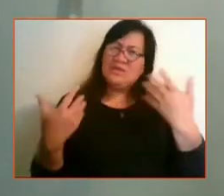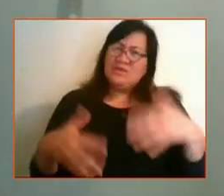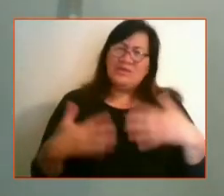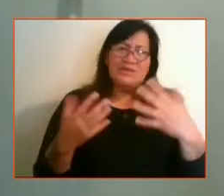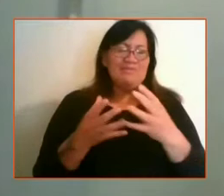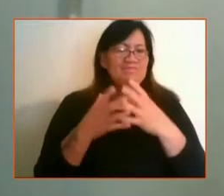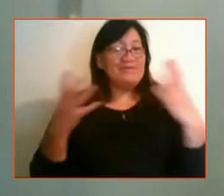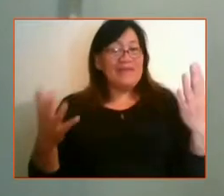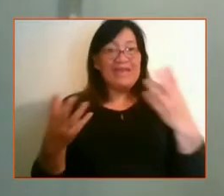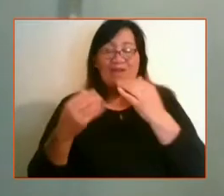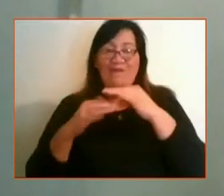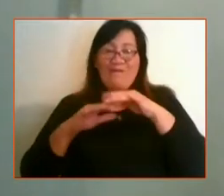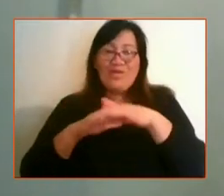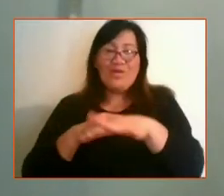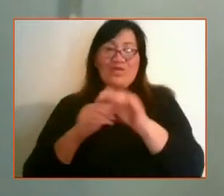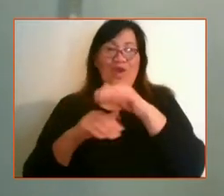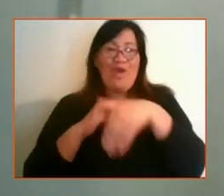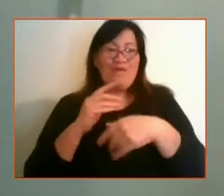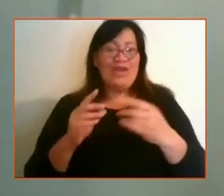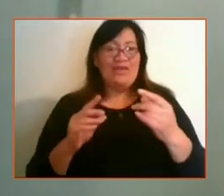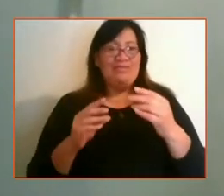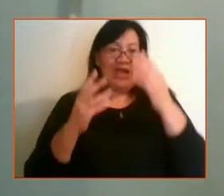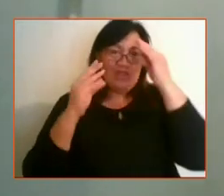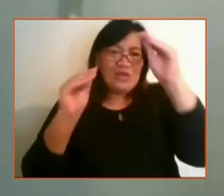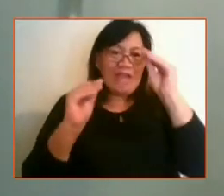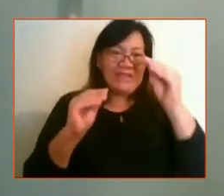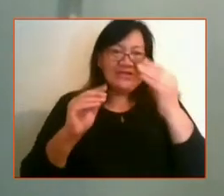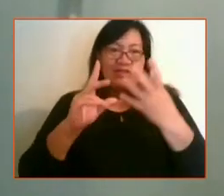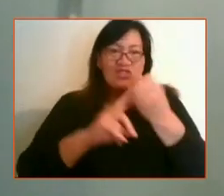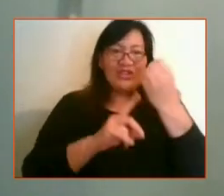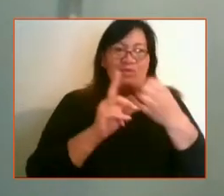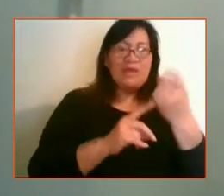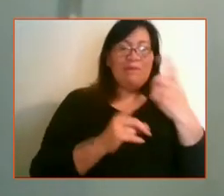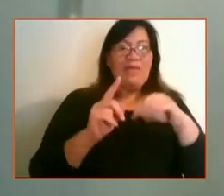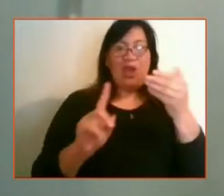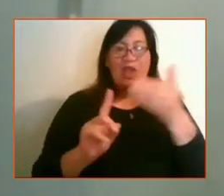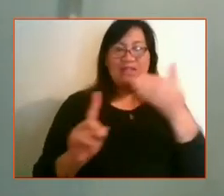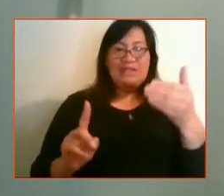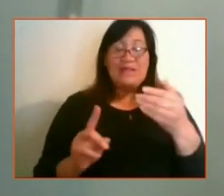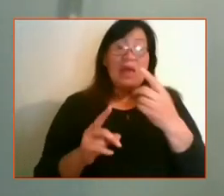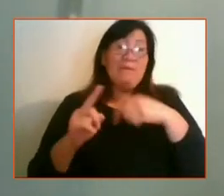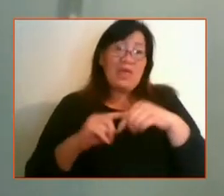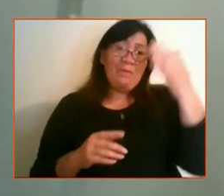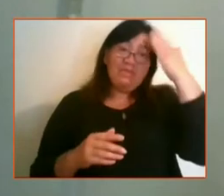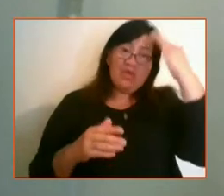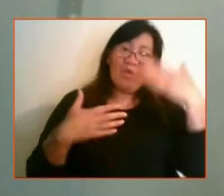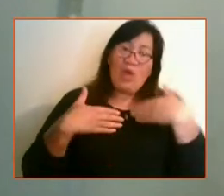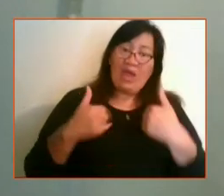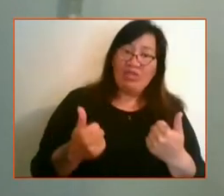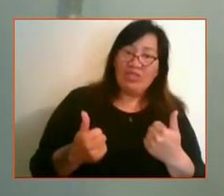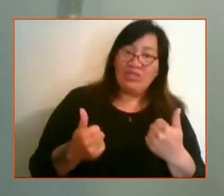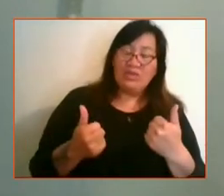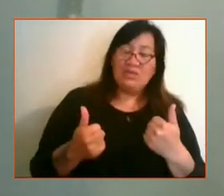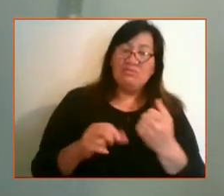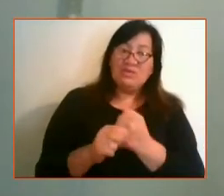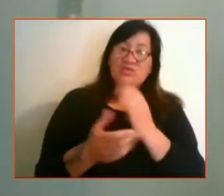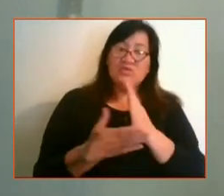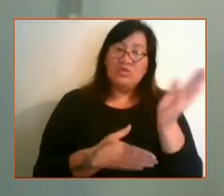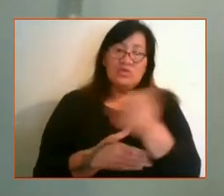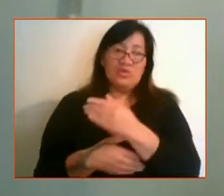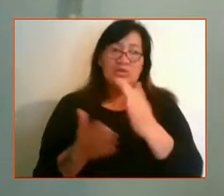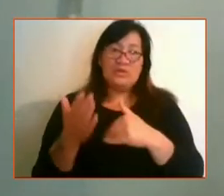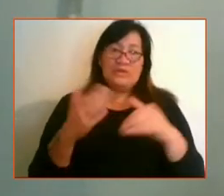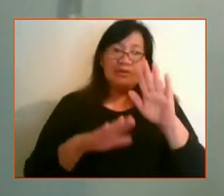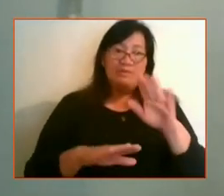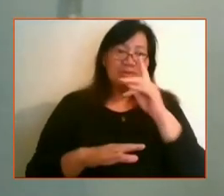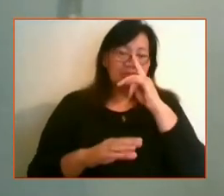the educational achievements and identity for our young people, but the mental well-being of New Zealanders as well. And so